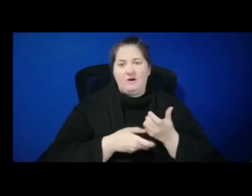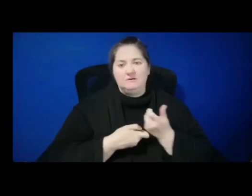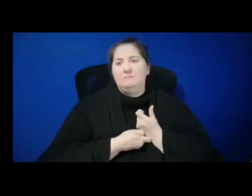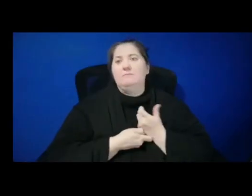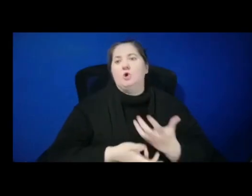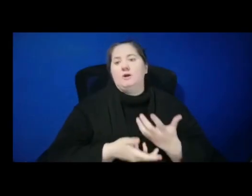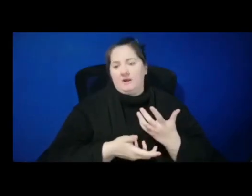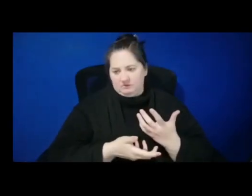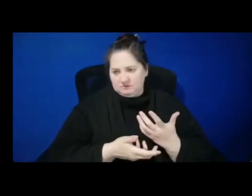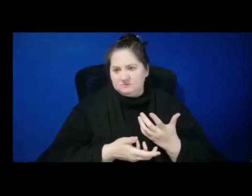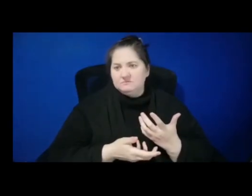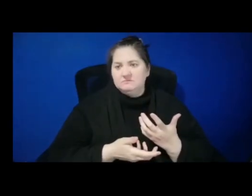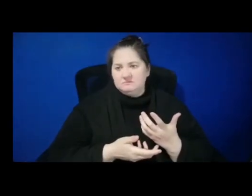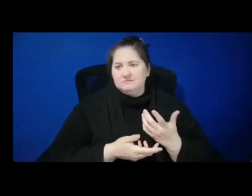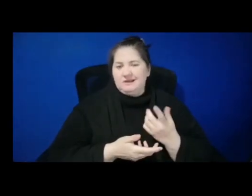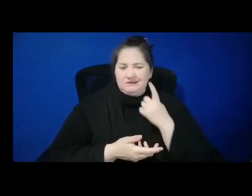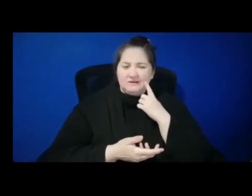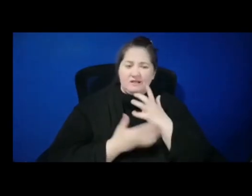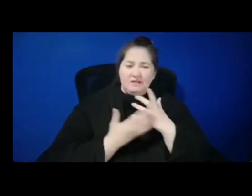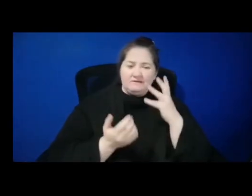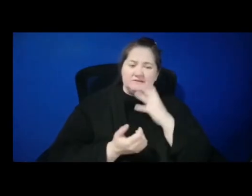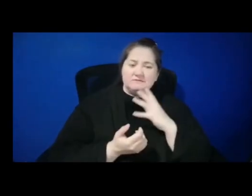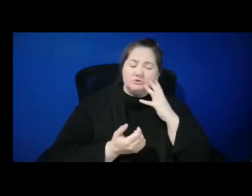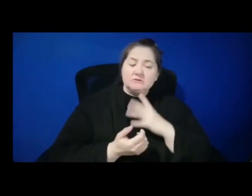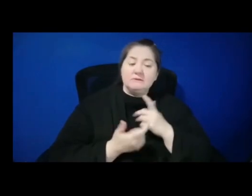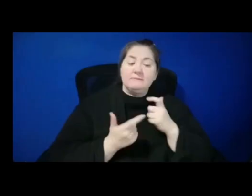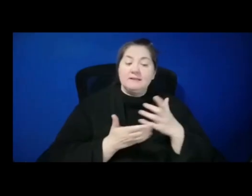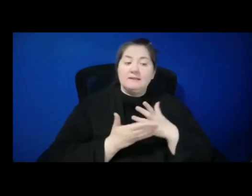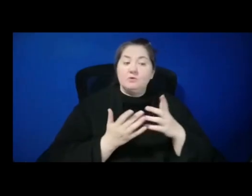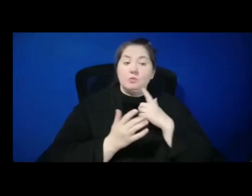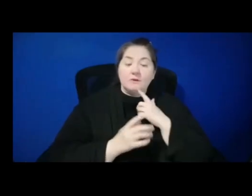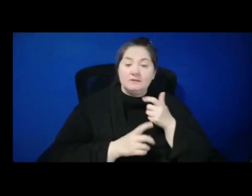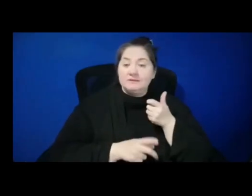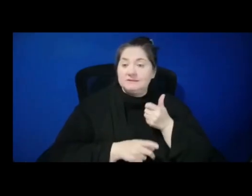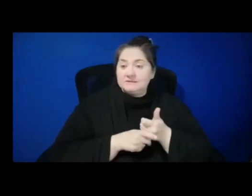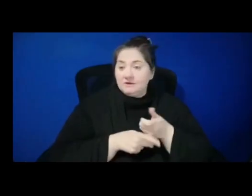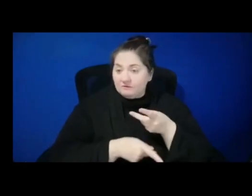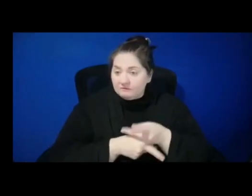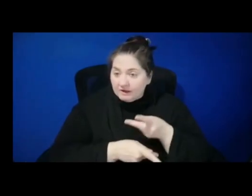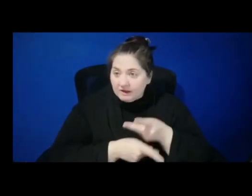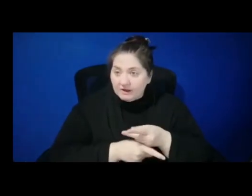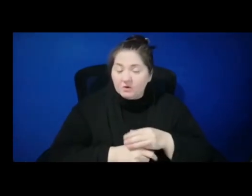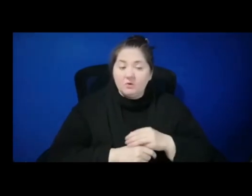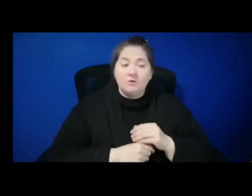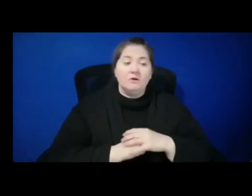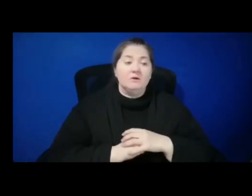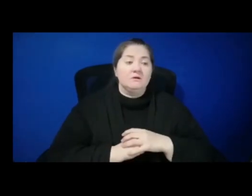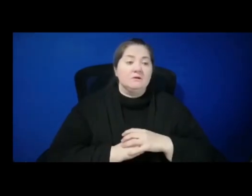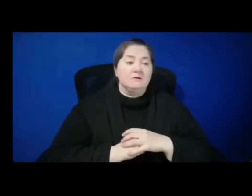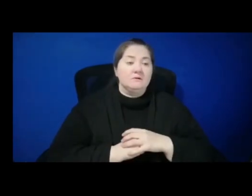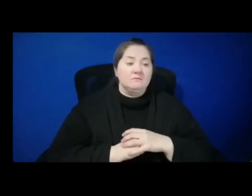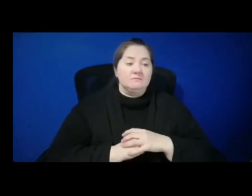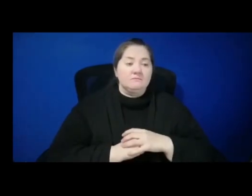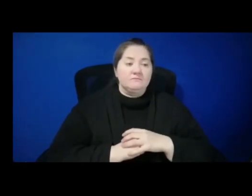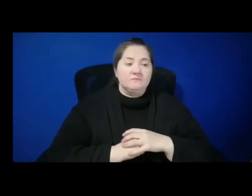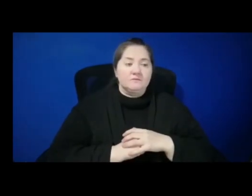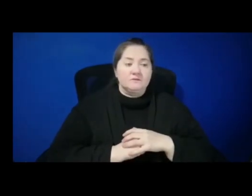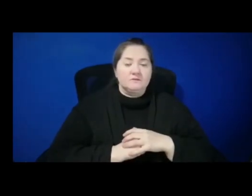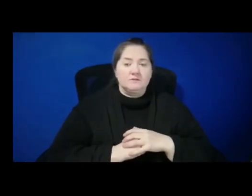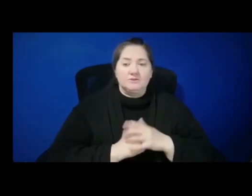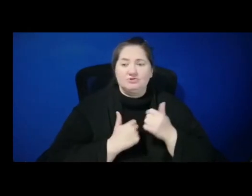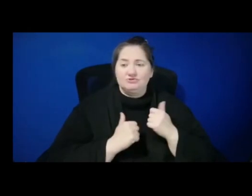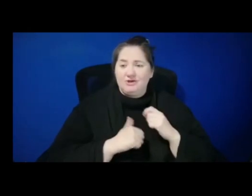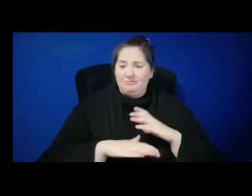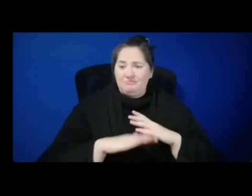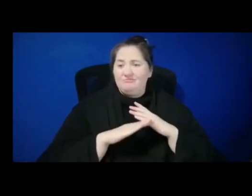us experience. And a big thing is about the self-care and trying to prevent burnout